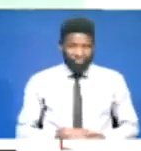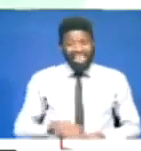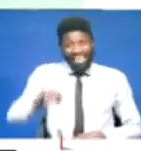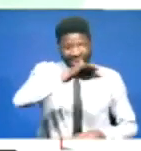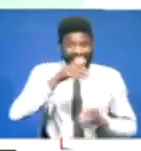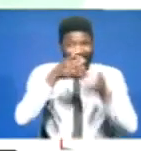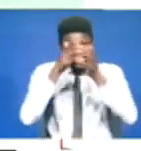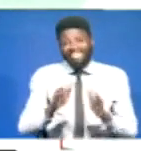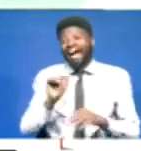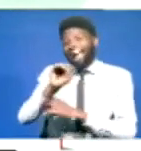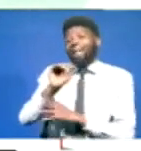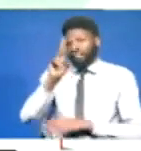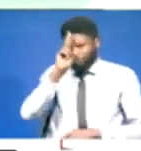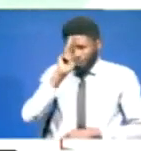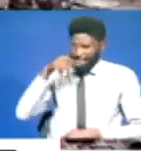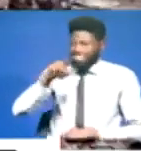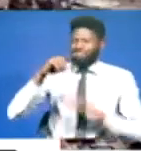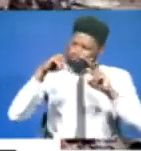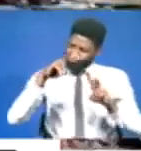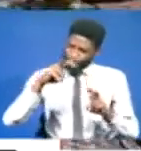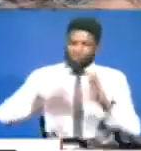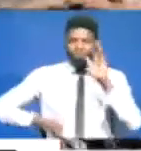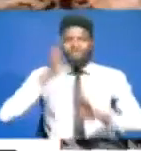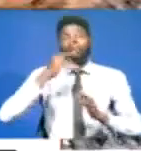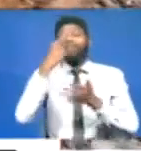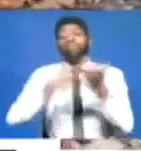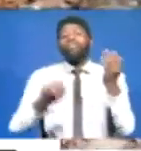expedite investigations on the matter.